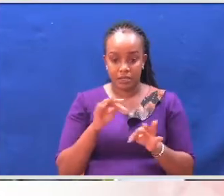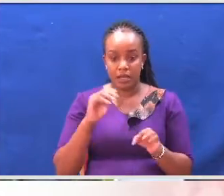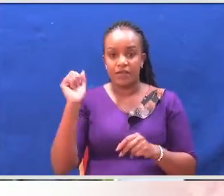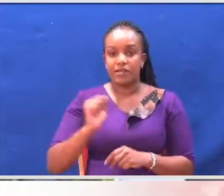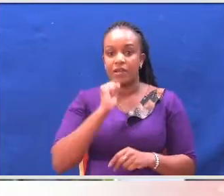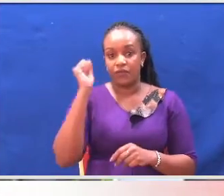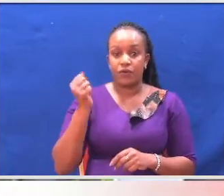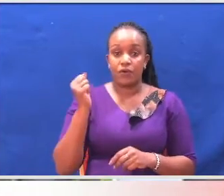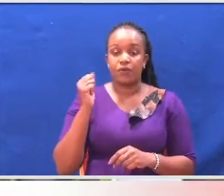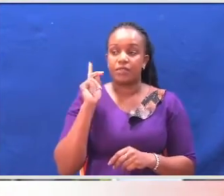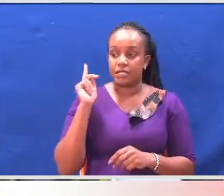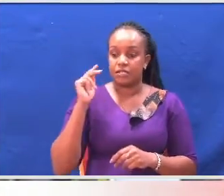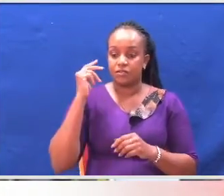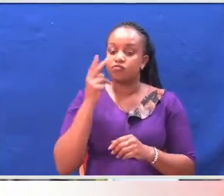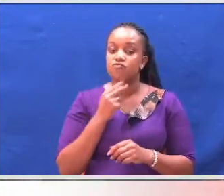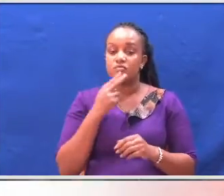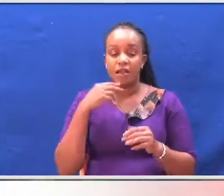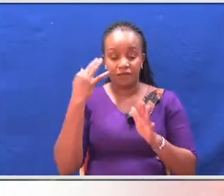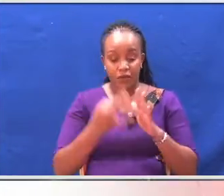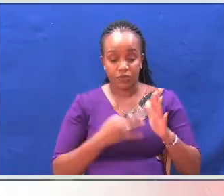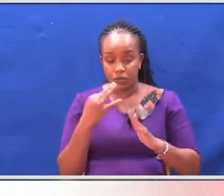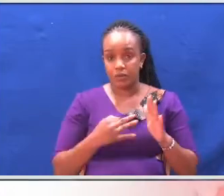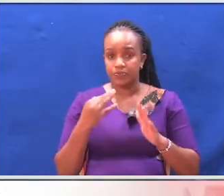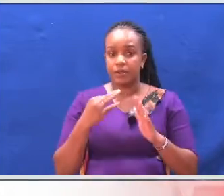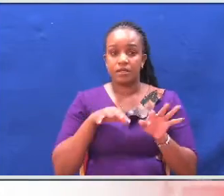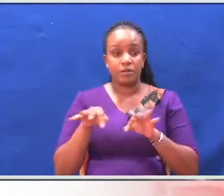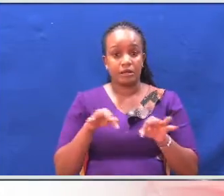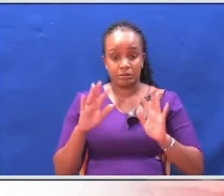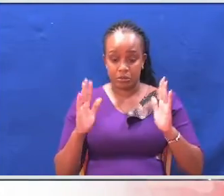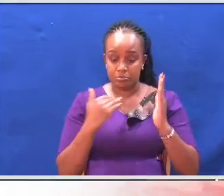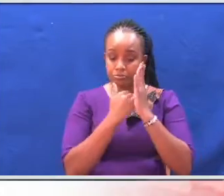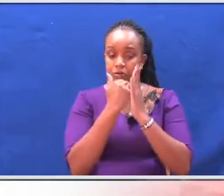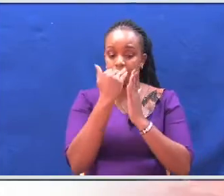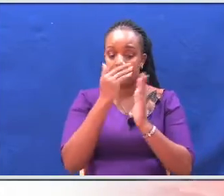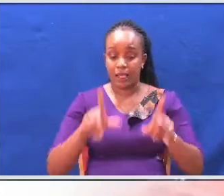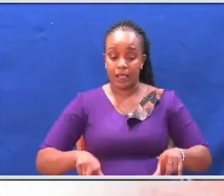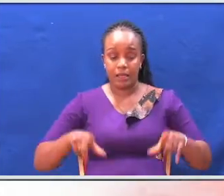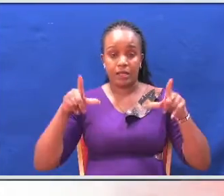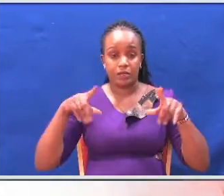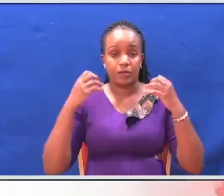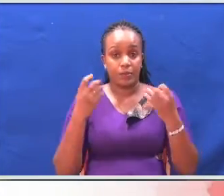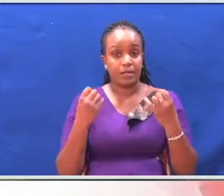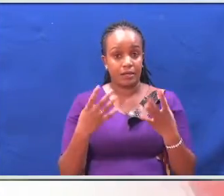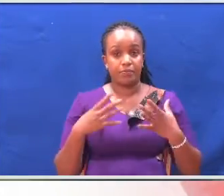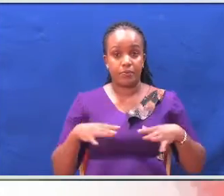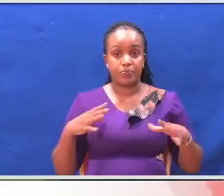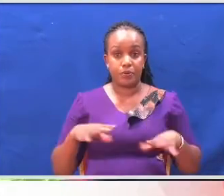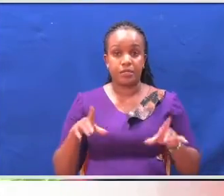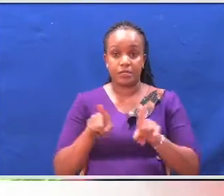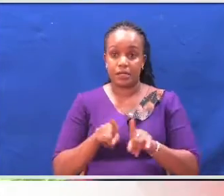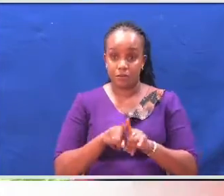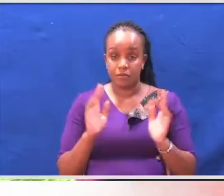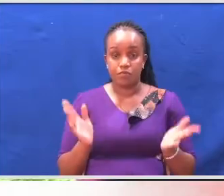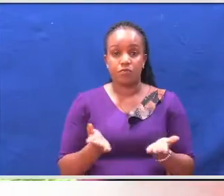vibrant sugar industry, saying that this will improve the living standards and rejuvenate the once a vibrant Mumias economy.